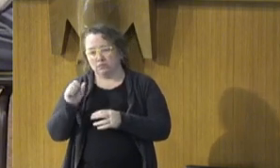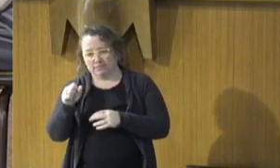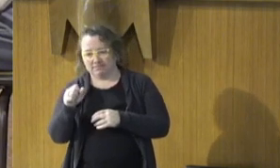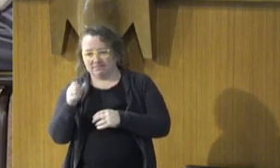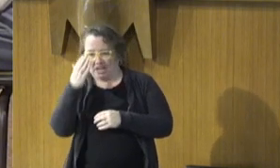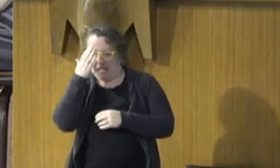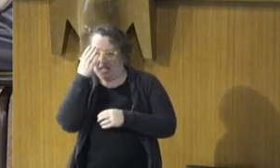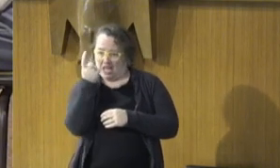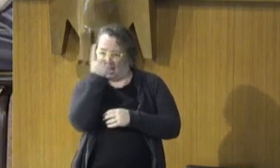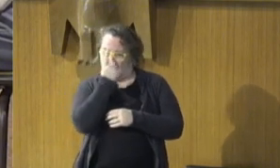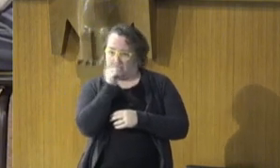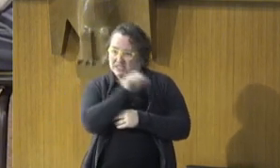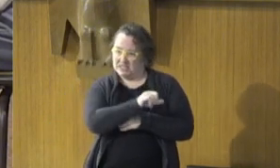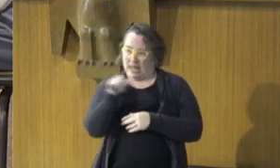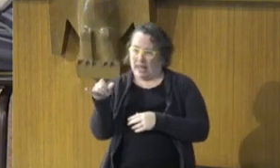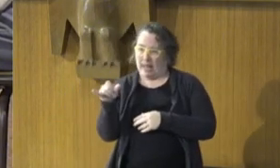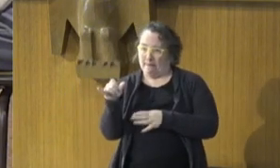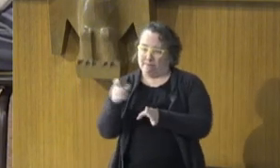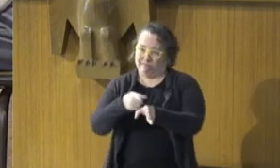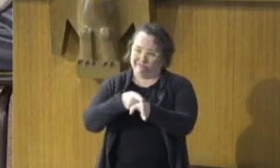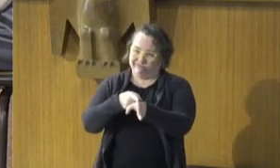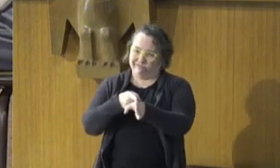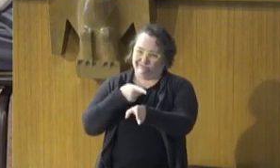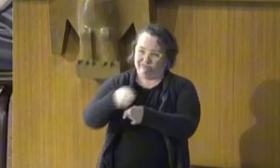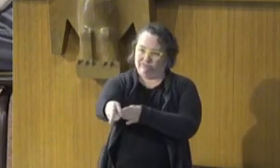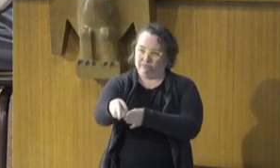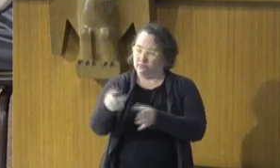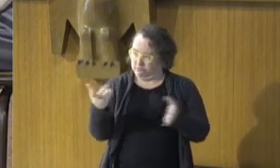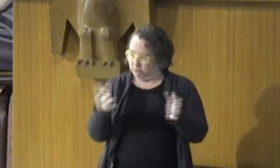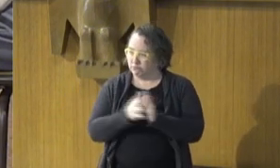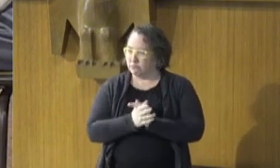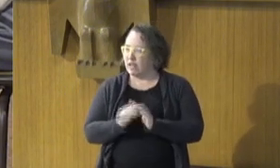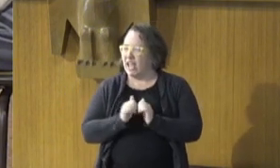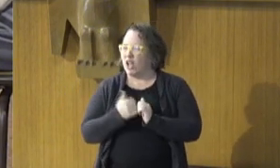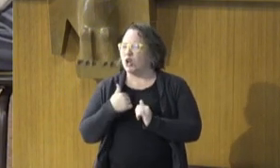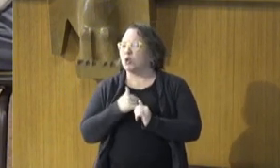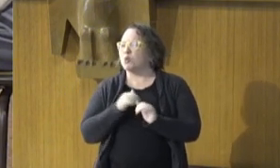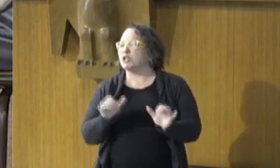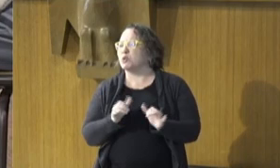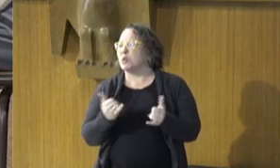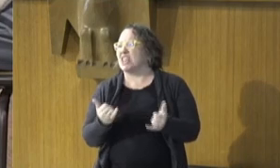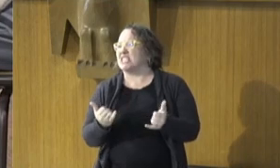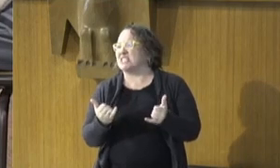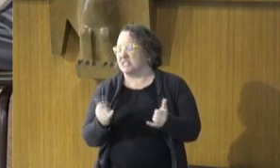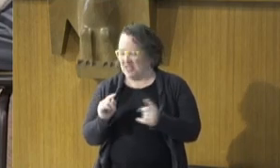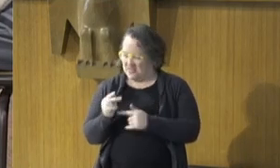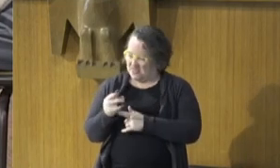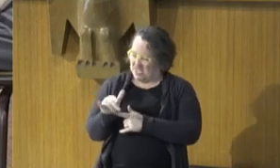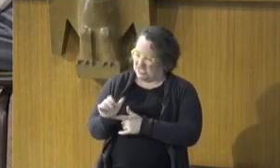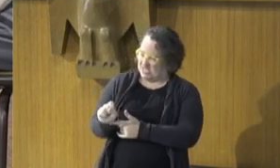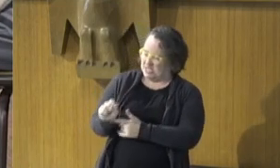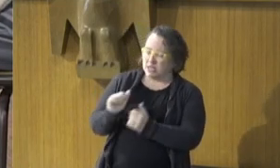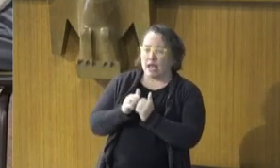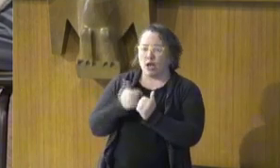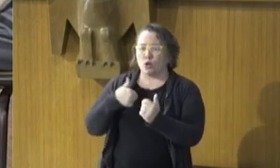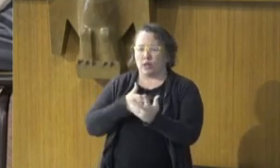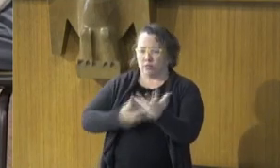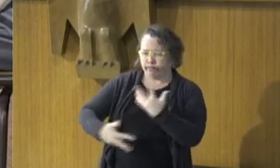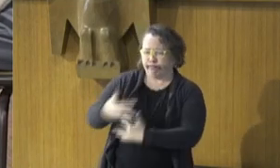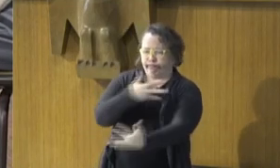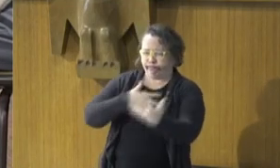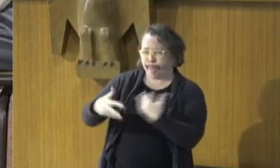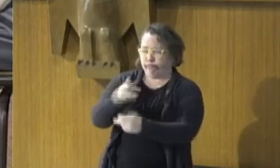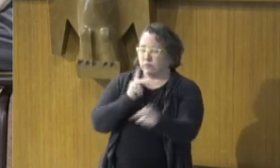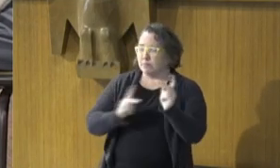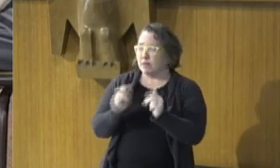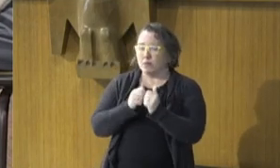I think these are all kind of in the same, how do we do this question, right? Like, how do we get along with people when we know